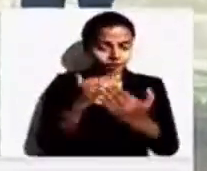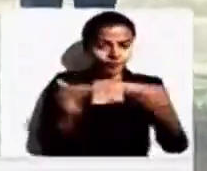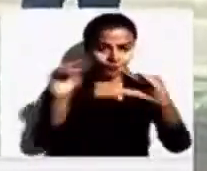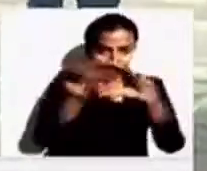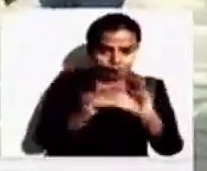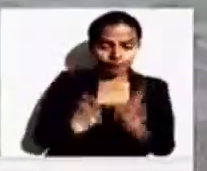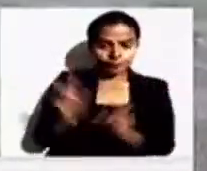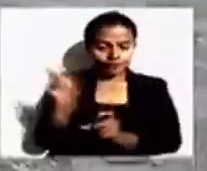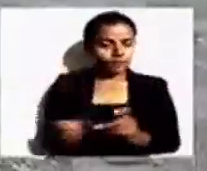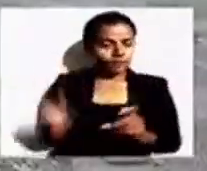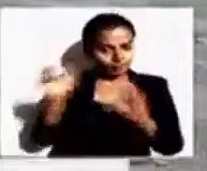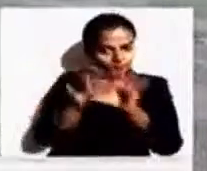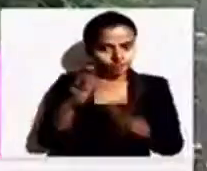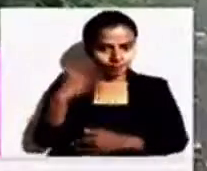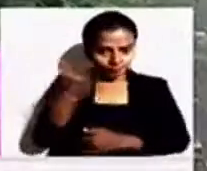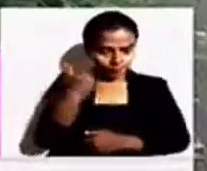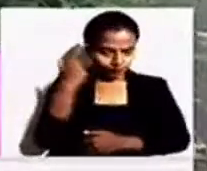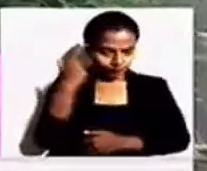the deceased.